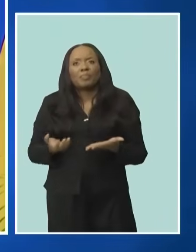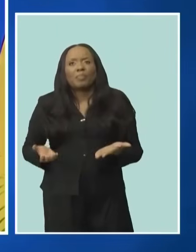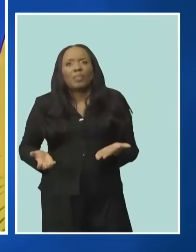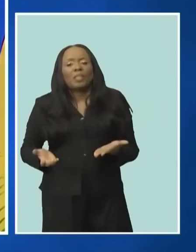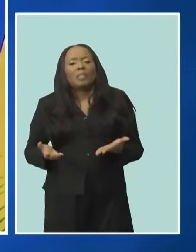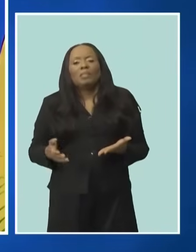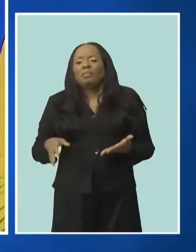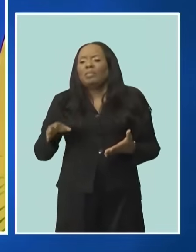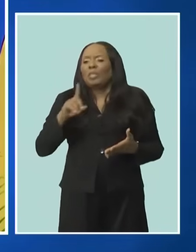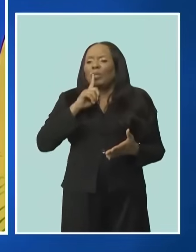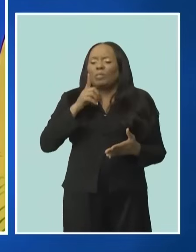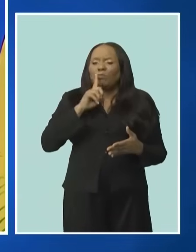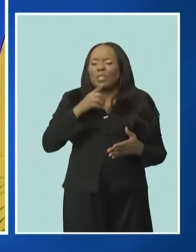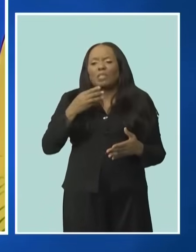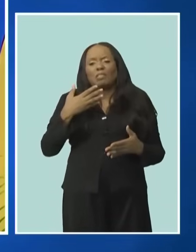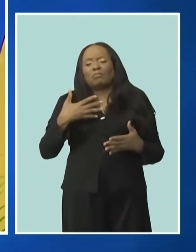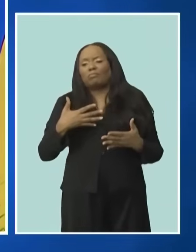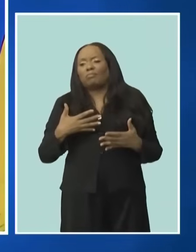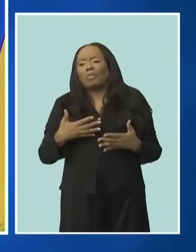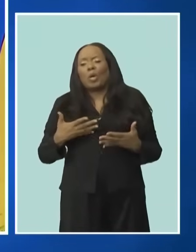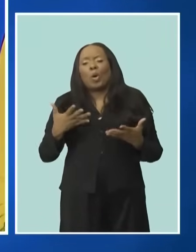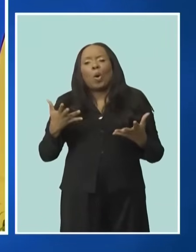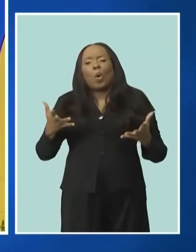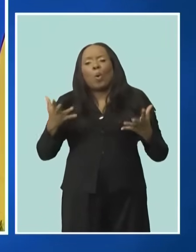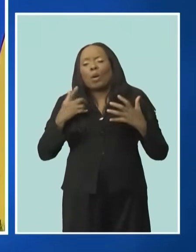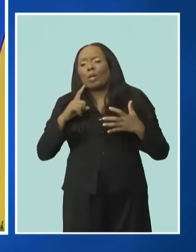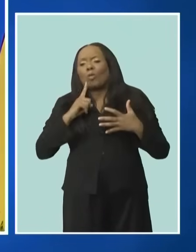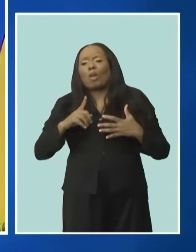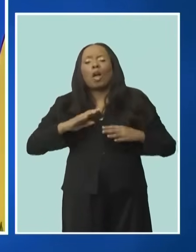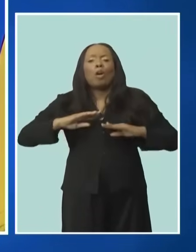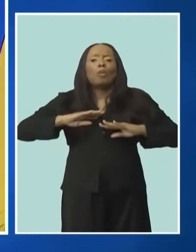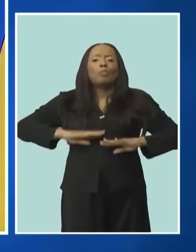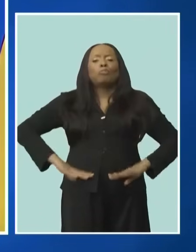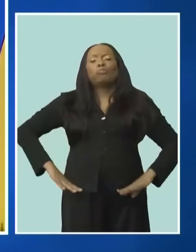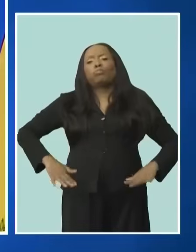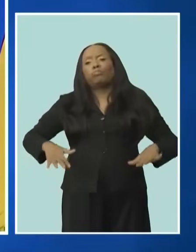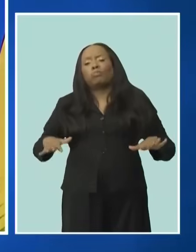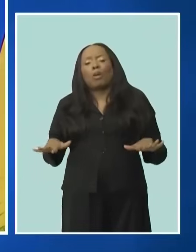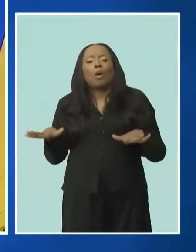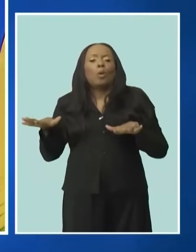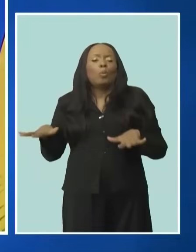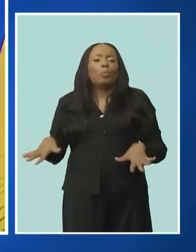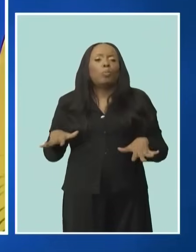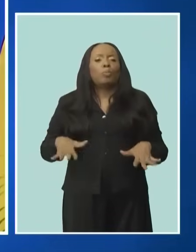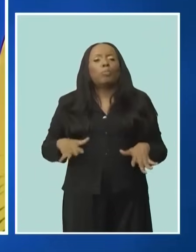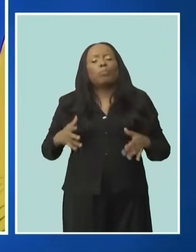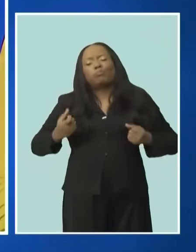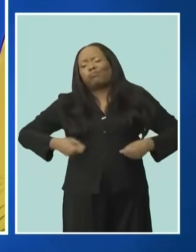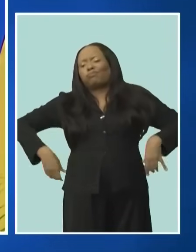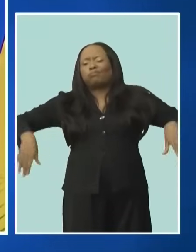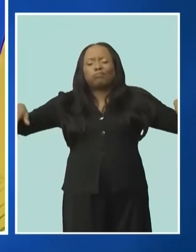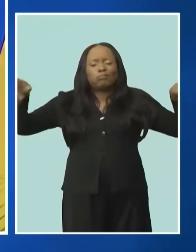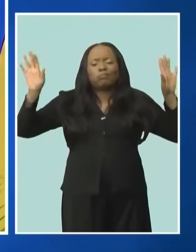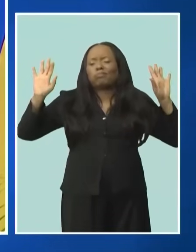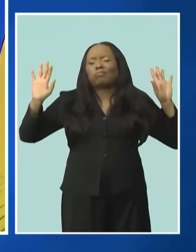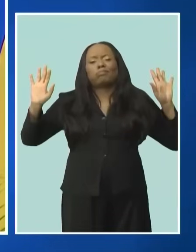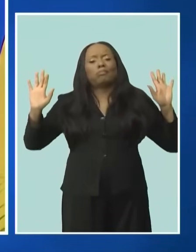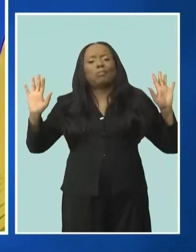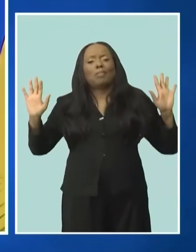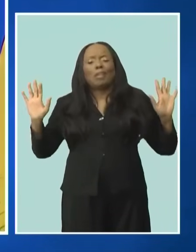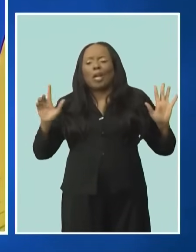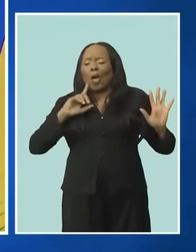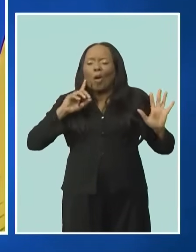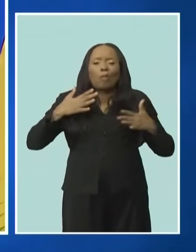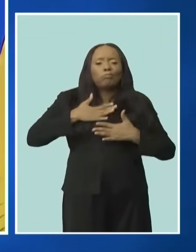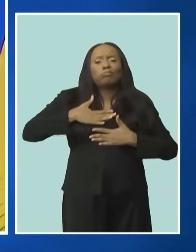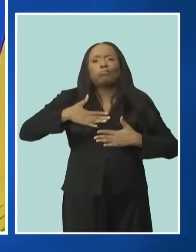their cares and weariness and just having a great time, whether it's at an NCF-produced event or a private event.